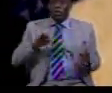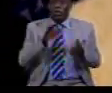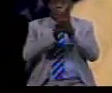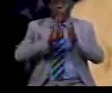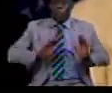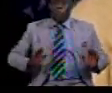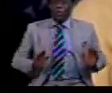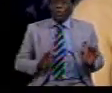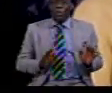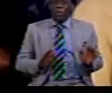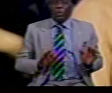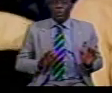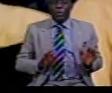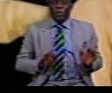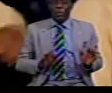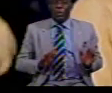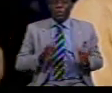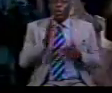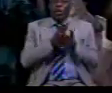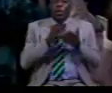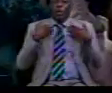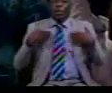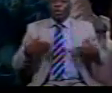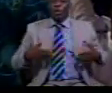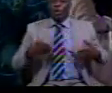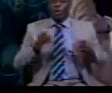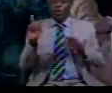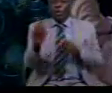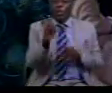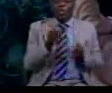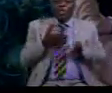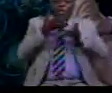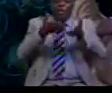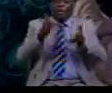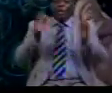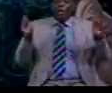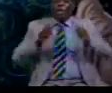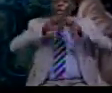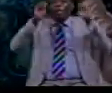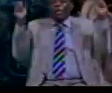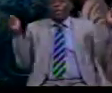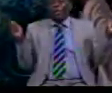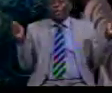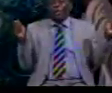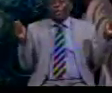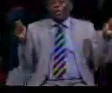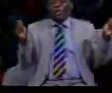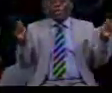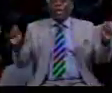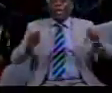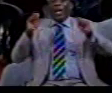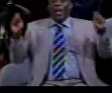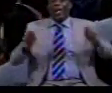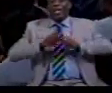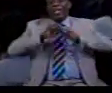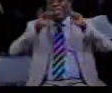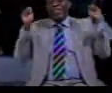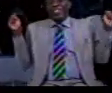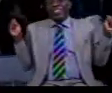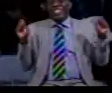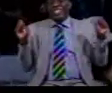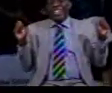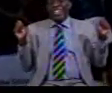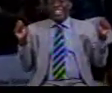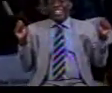way. Somebody shout hallelujah. Amen. Hallelujah. Amen.